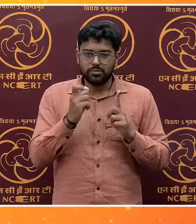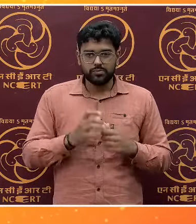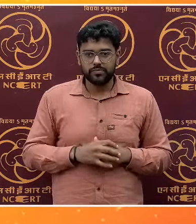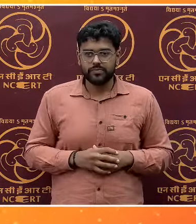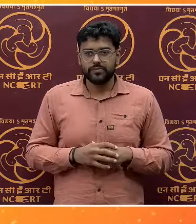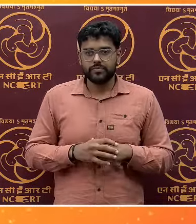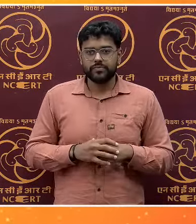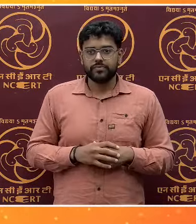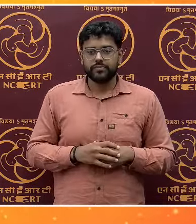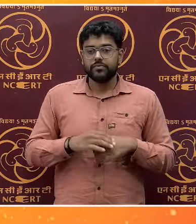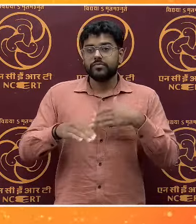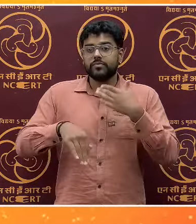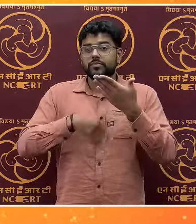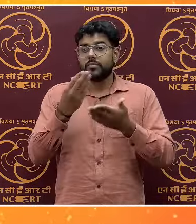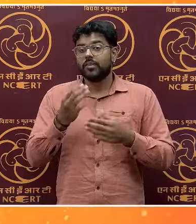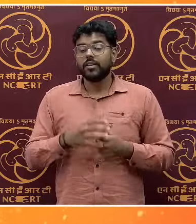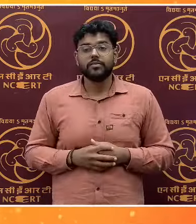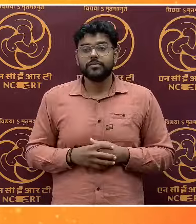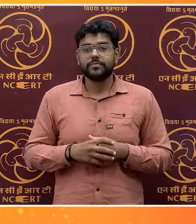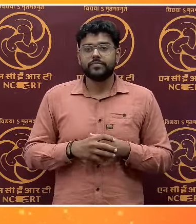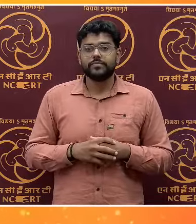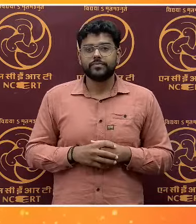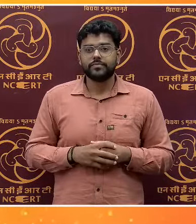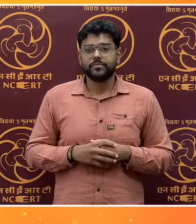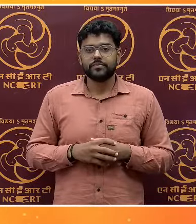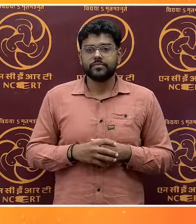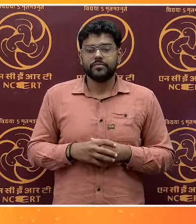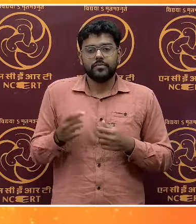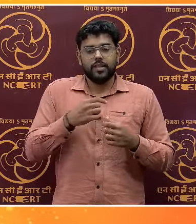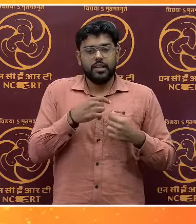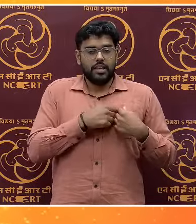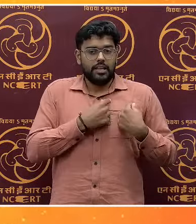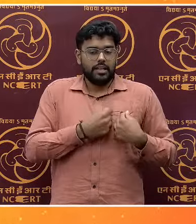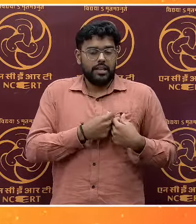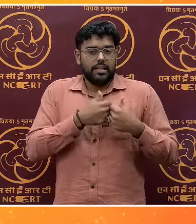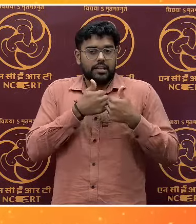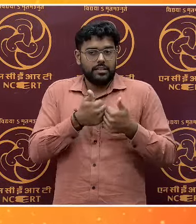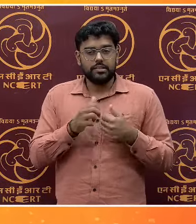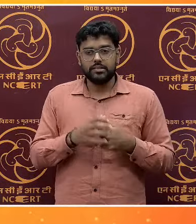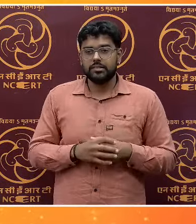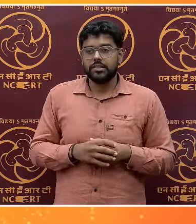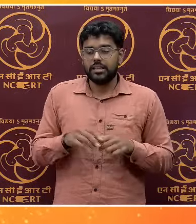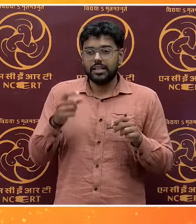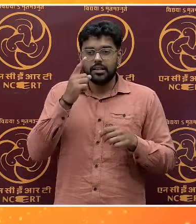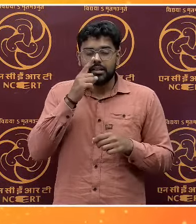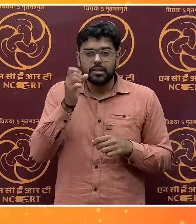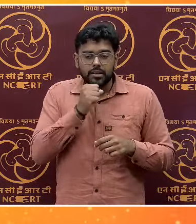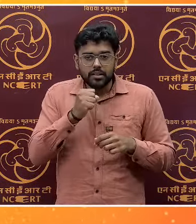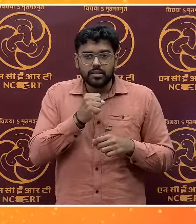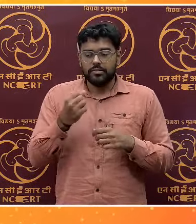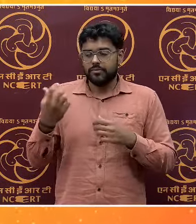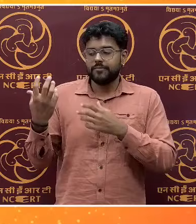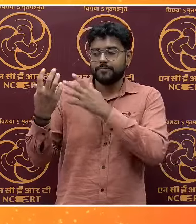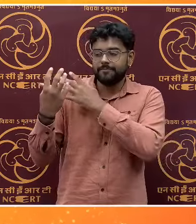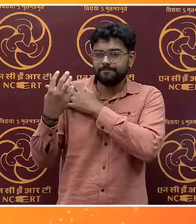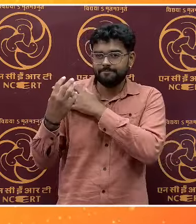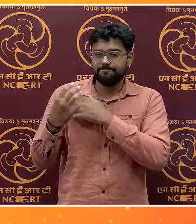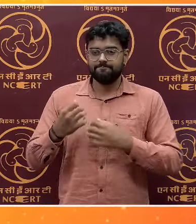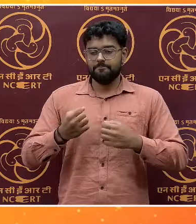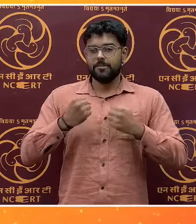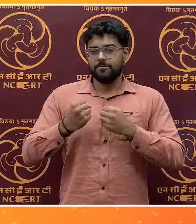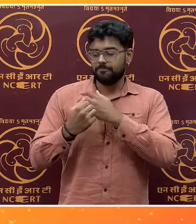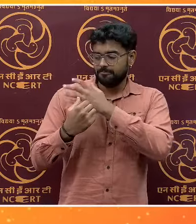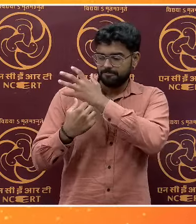yes. And the next gesture is a gesture of, kindness. Just see her aged hand on his Hmm. strong young